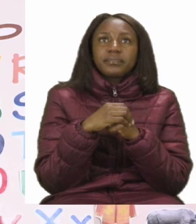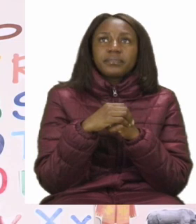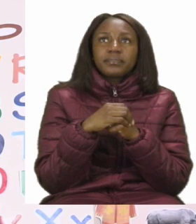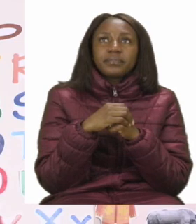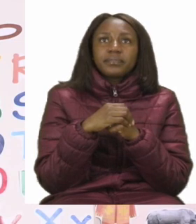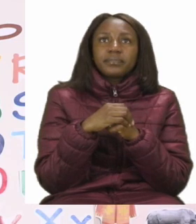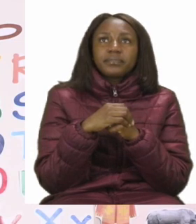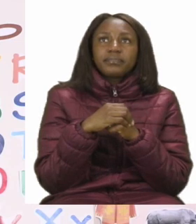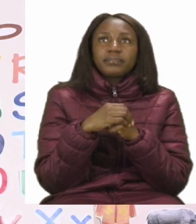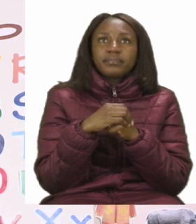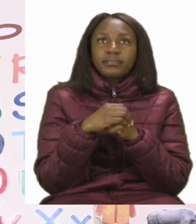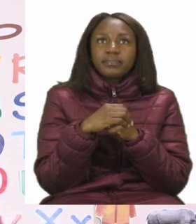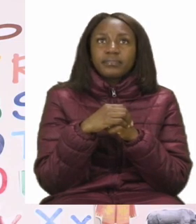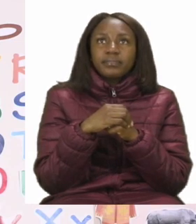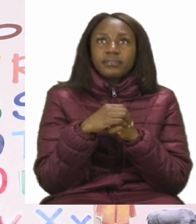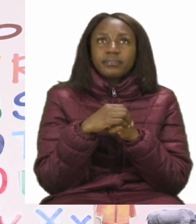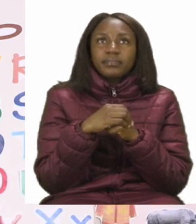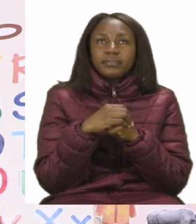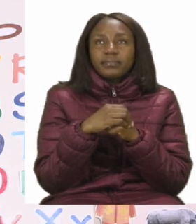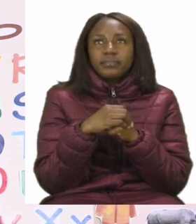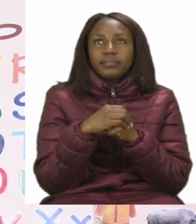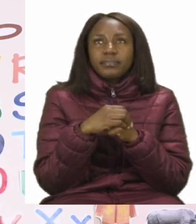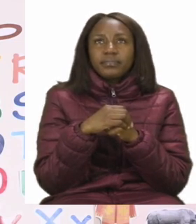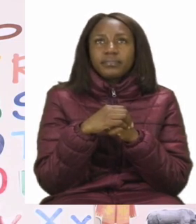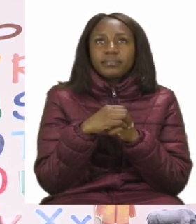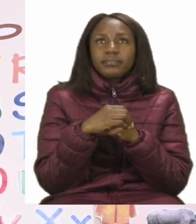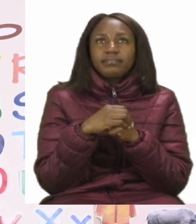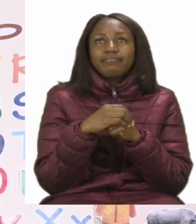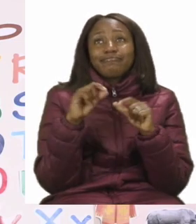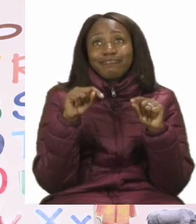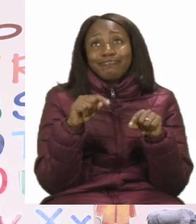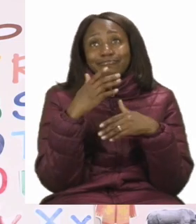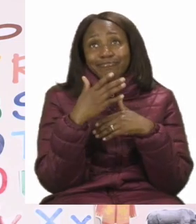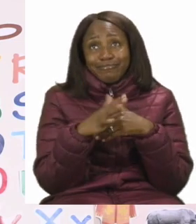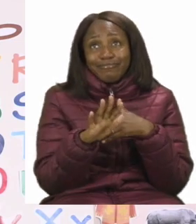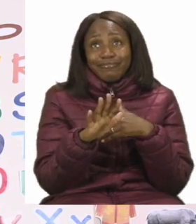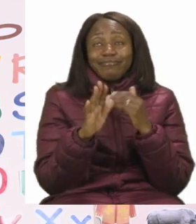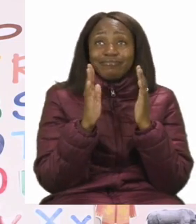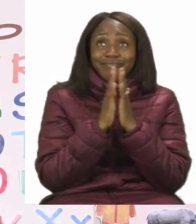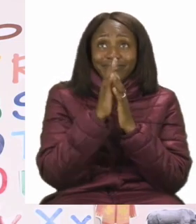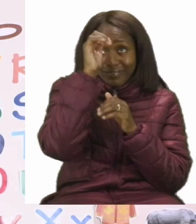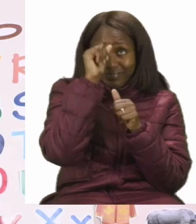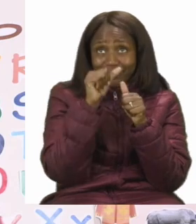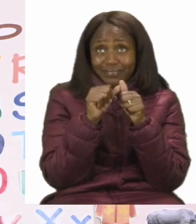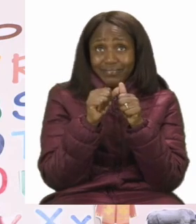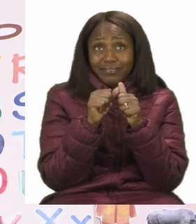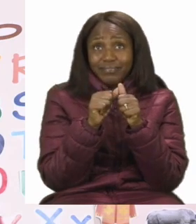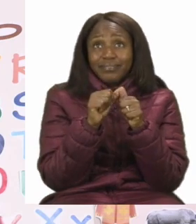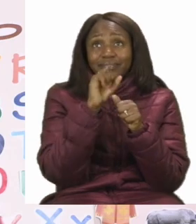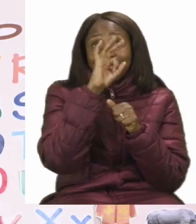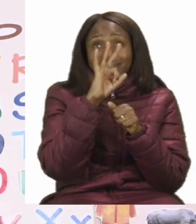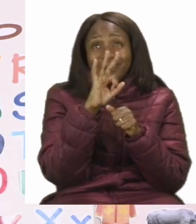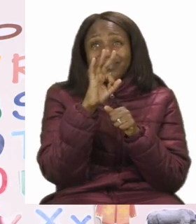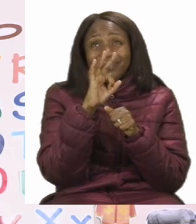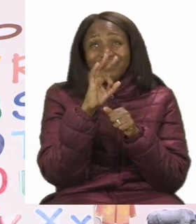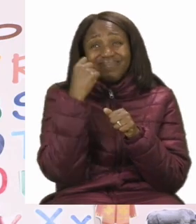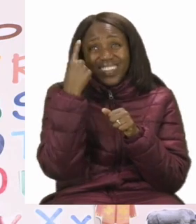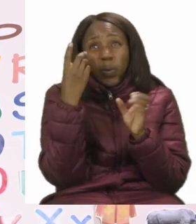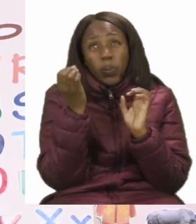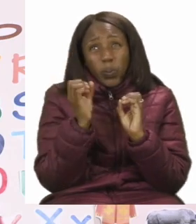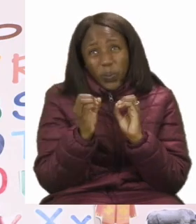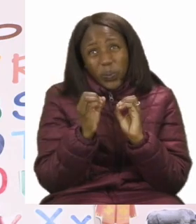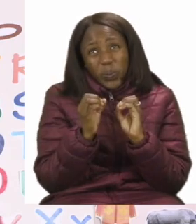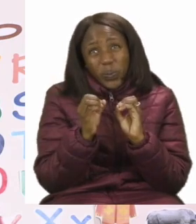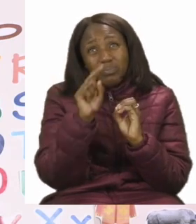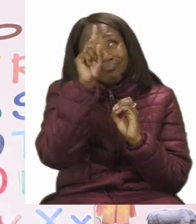We have come to the end of today's lesson, boys and girls. Remember, if you have trouble with your work,